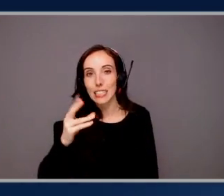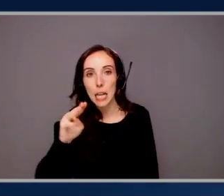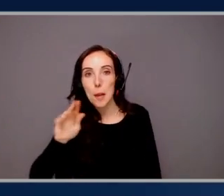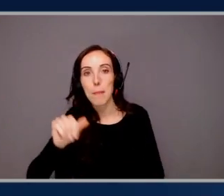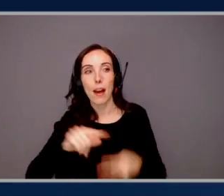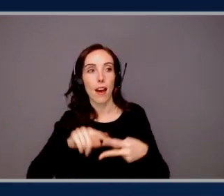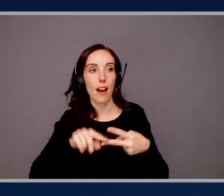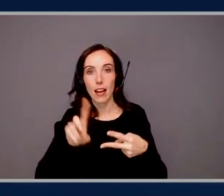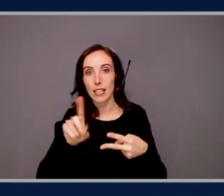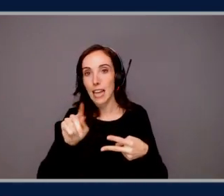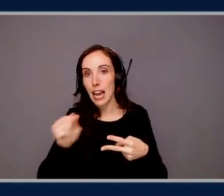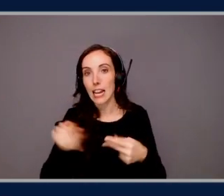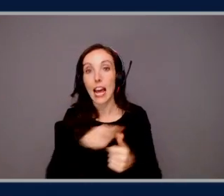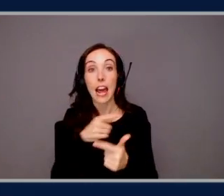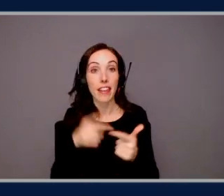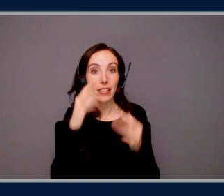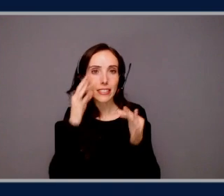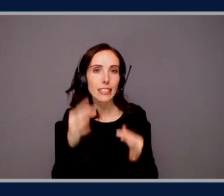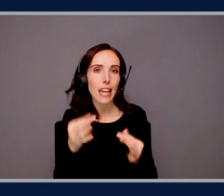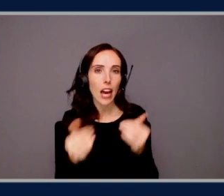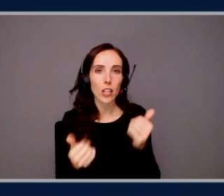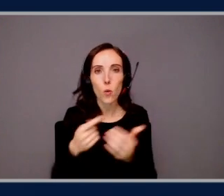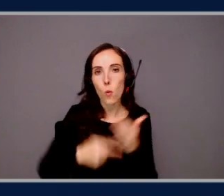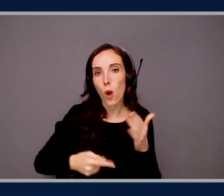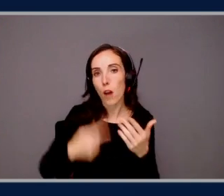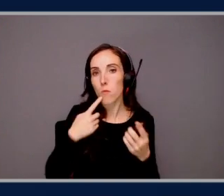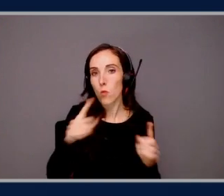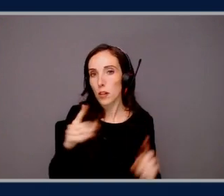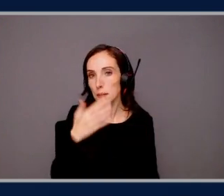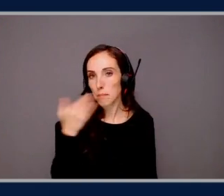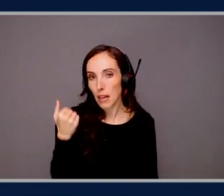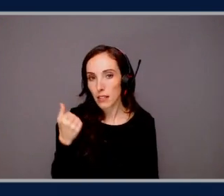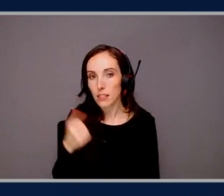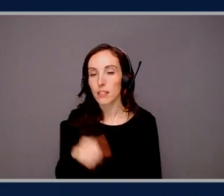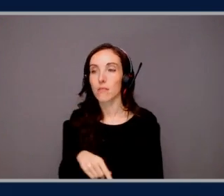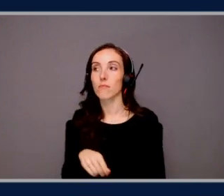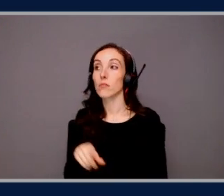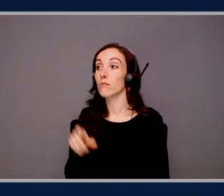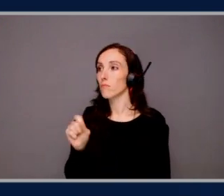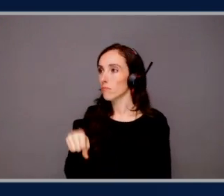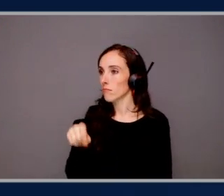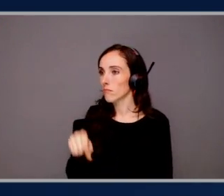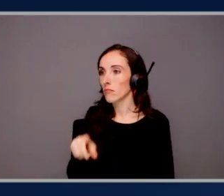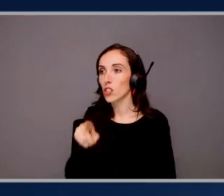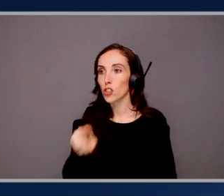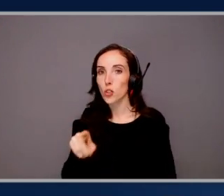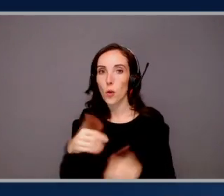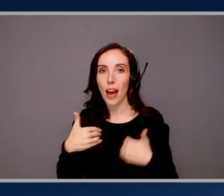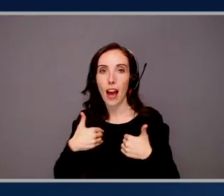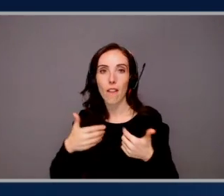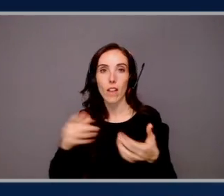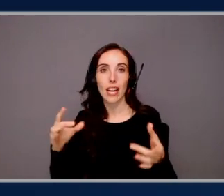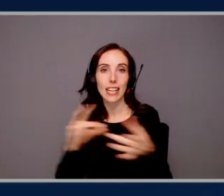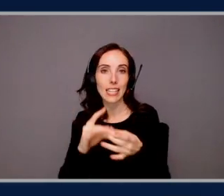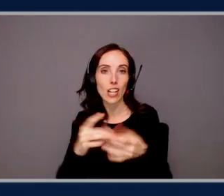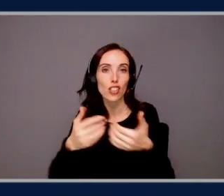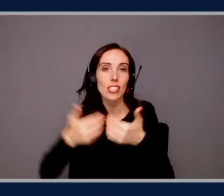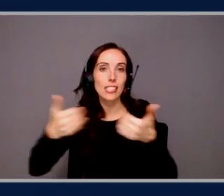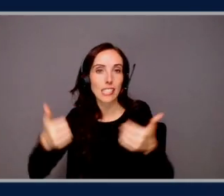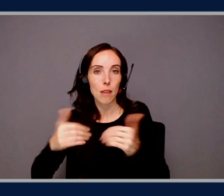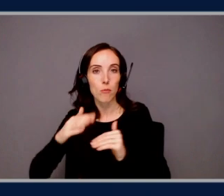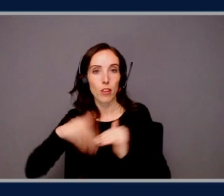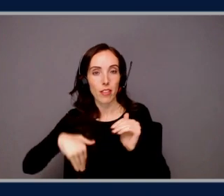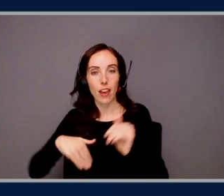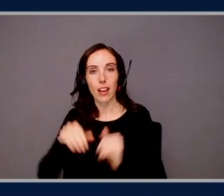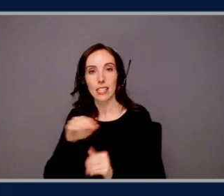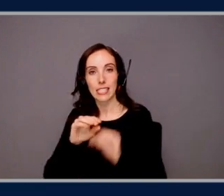you what works the best, right? Yeah, I love that. So we create a connection separately from the zero-ETL job. So once and that's because we might